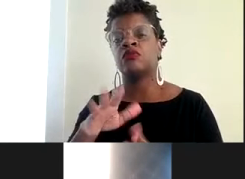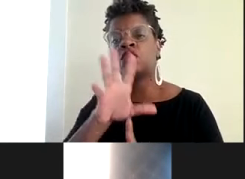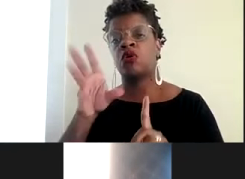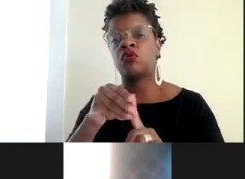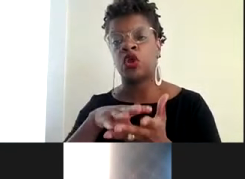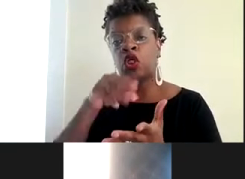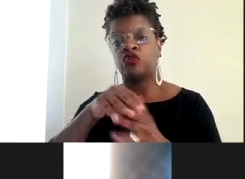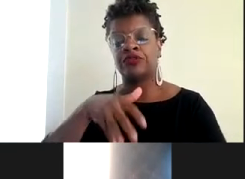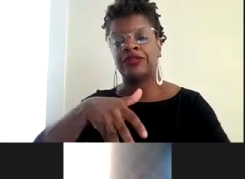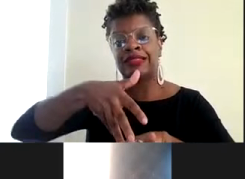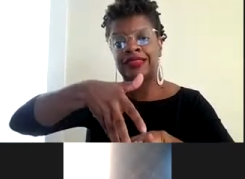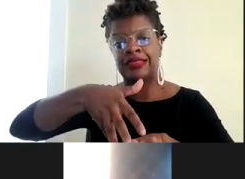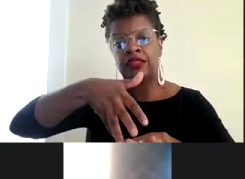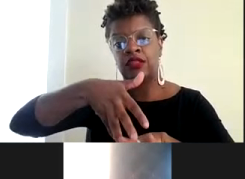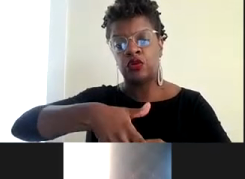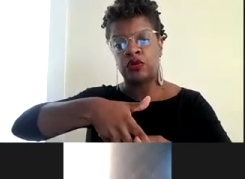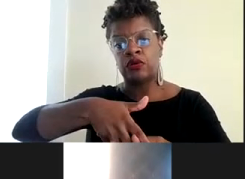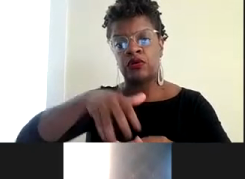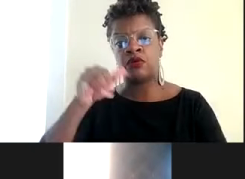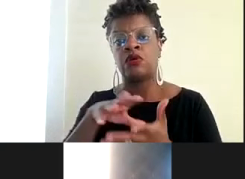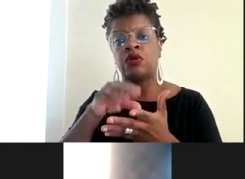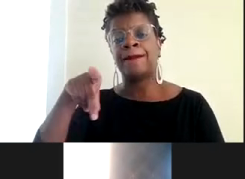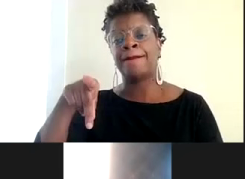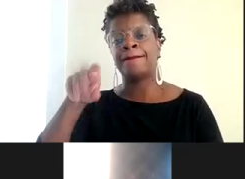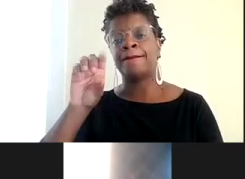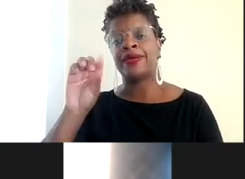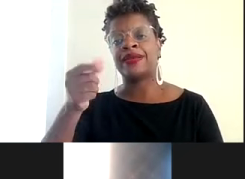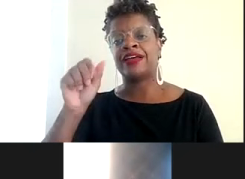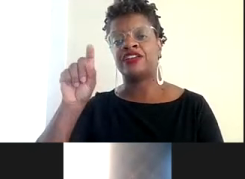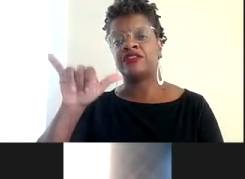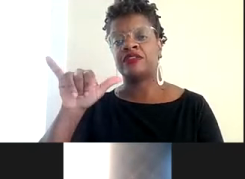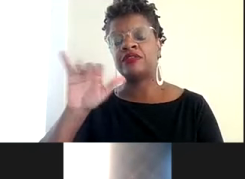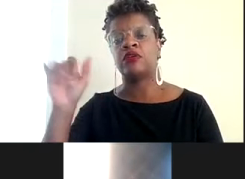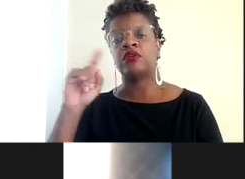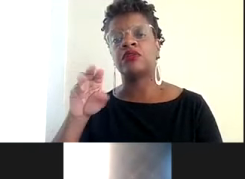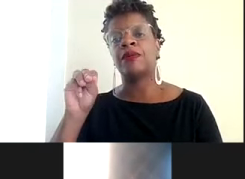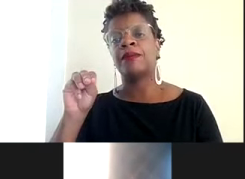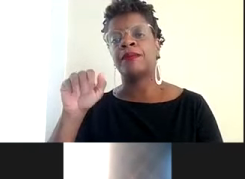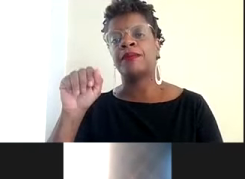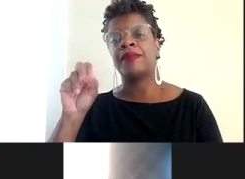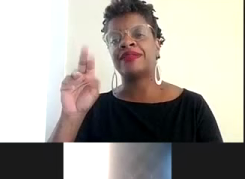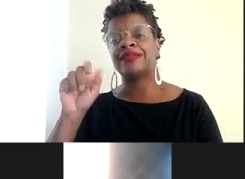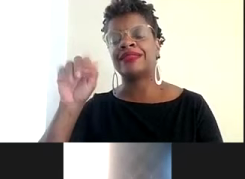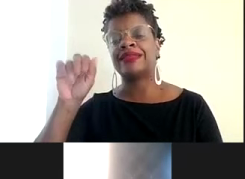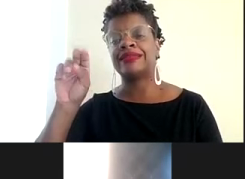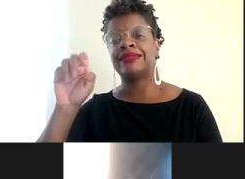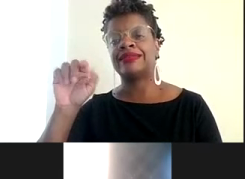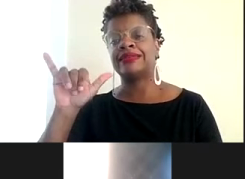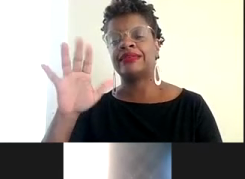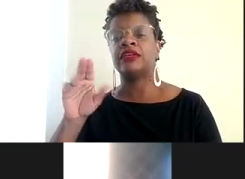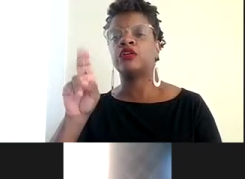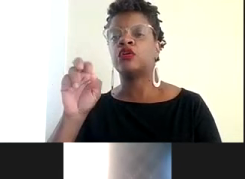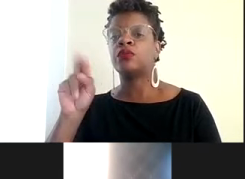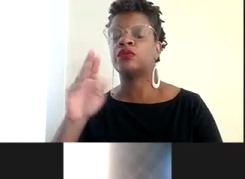and epistemologies, critical pedagogies, and masculinity in urban schools. His research examines high